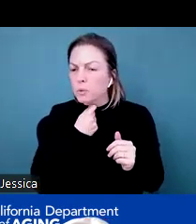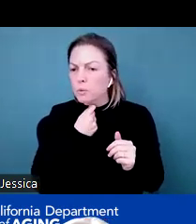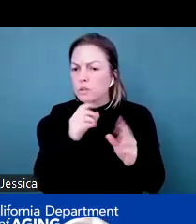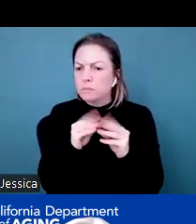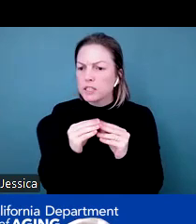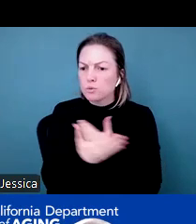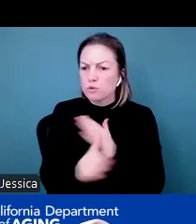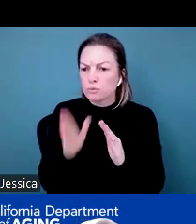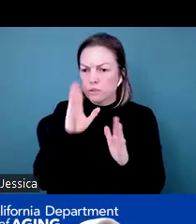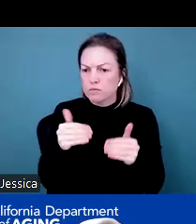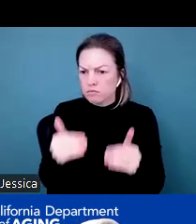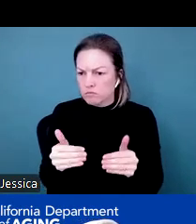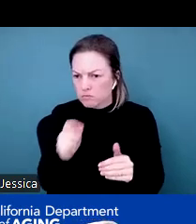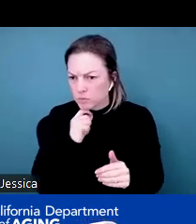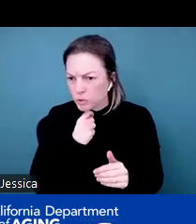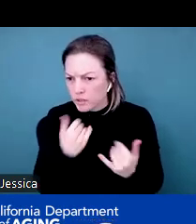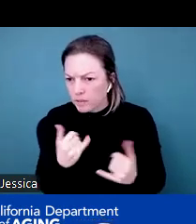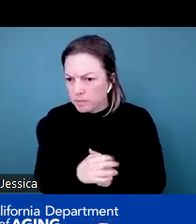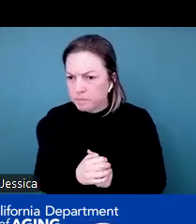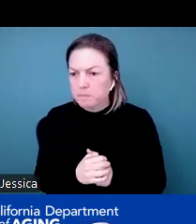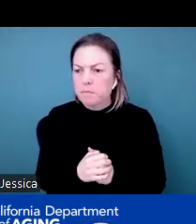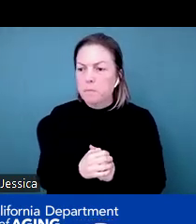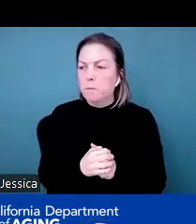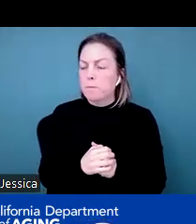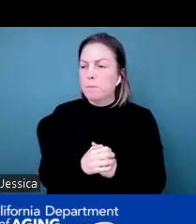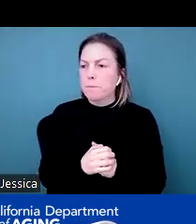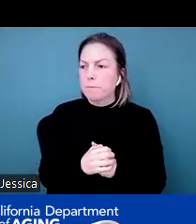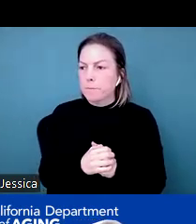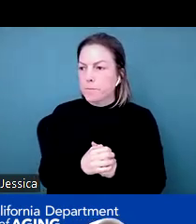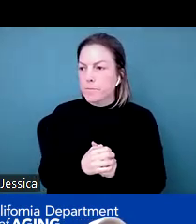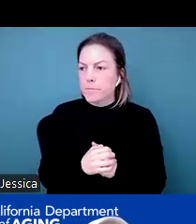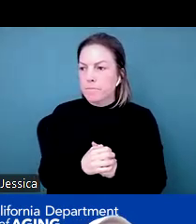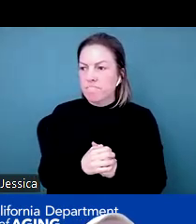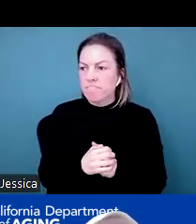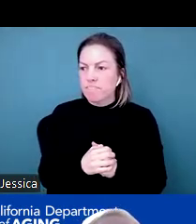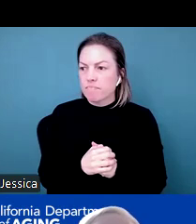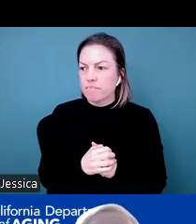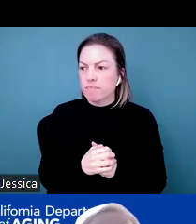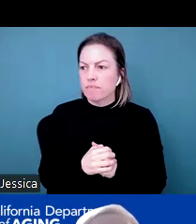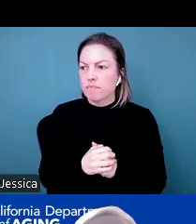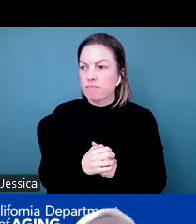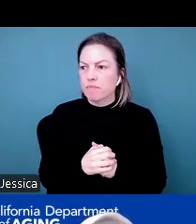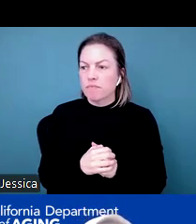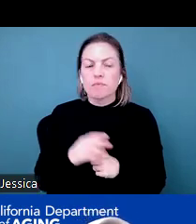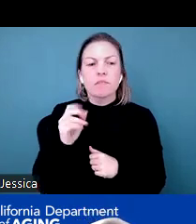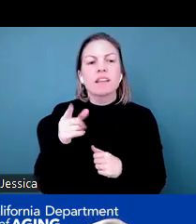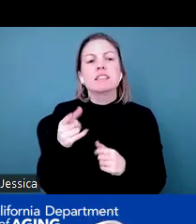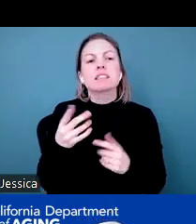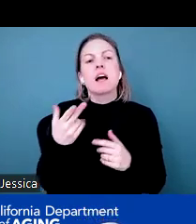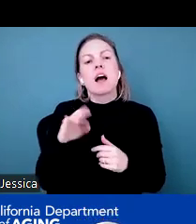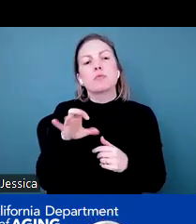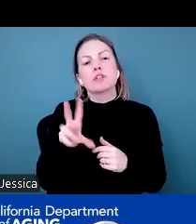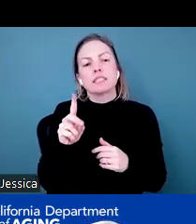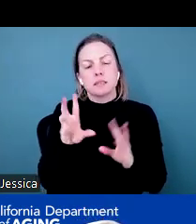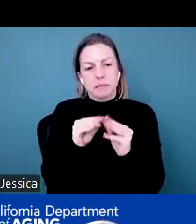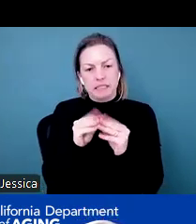I'm going to go ahead and do that. This is a hybrid meeting. There are